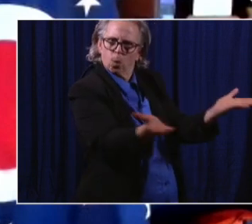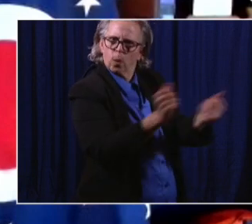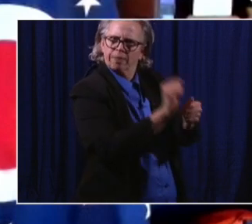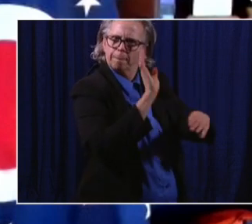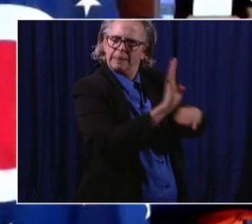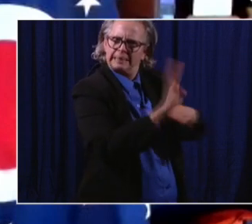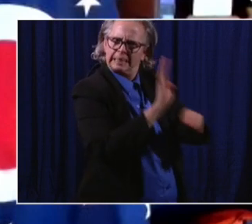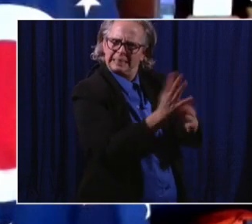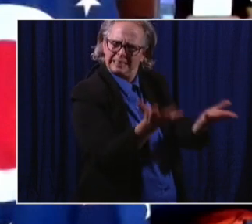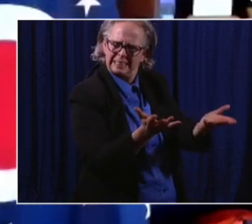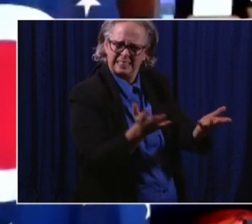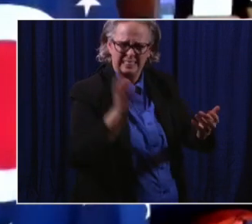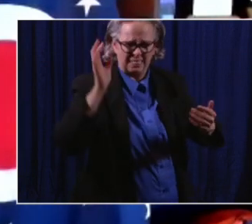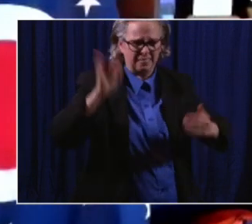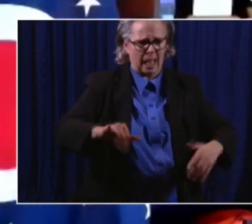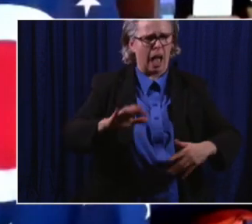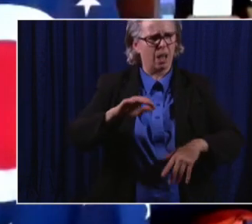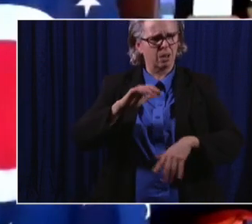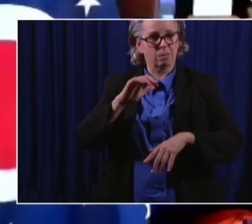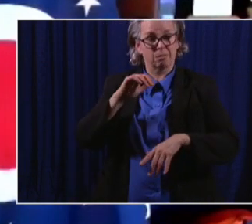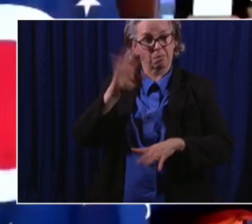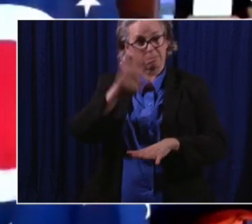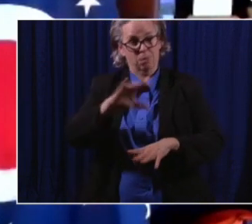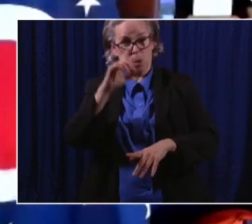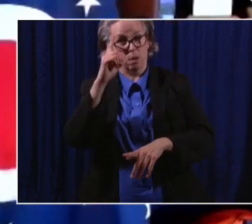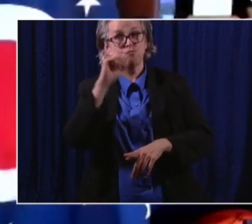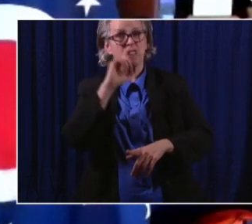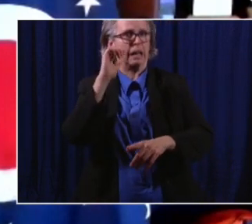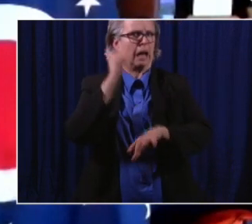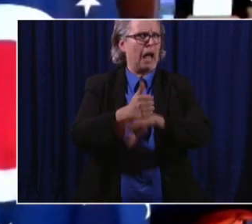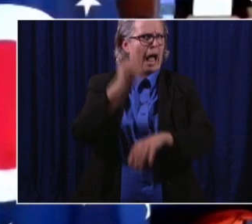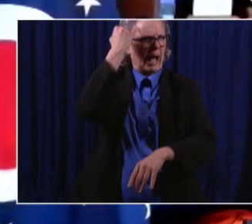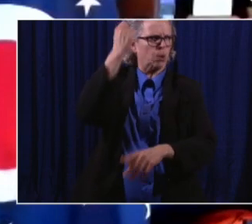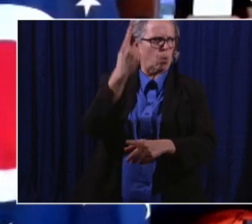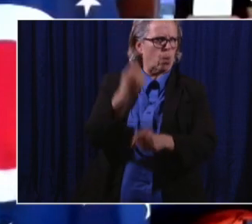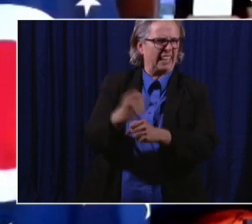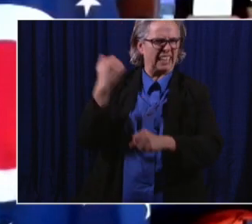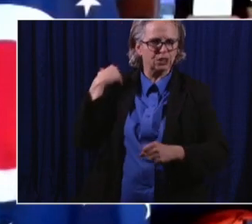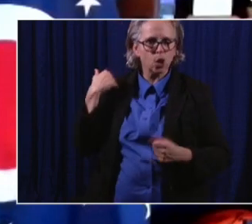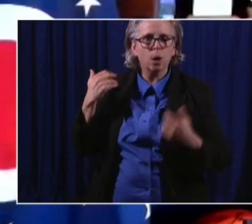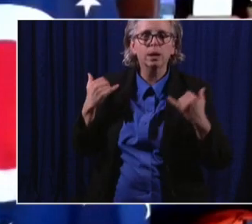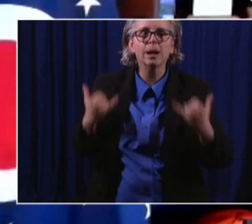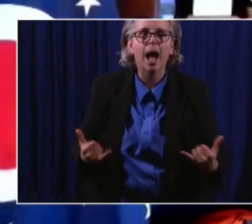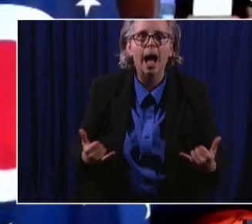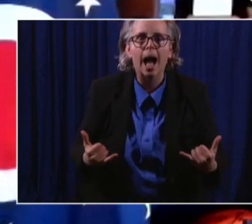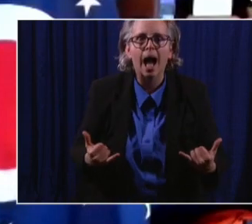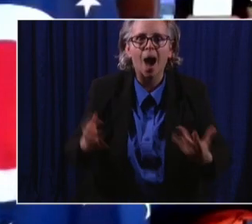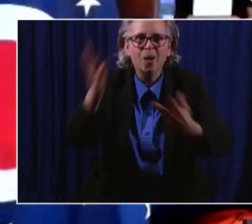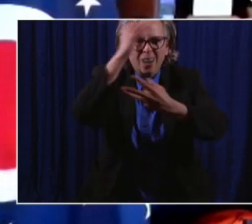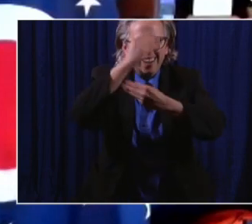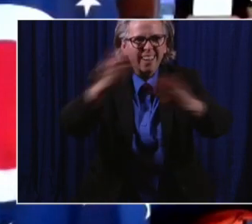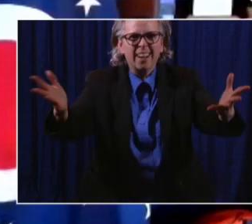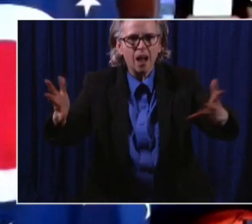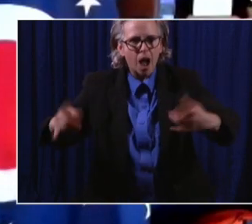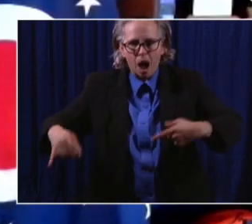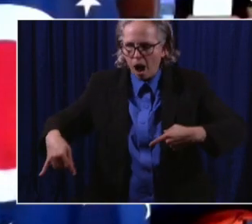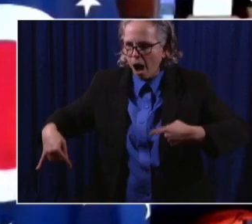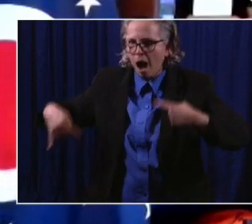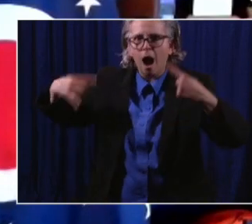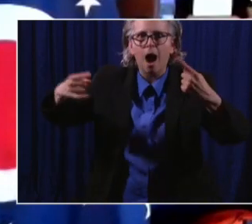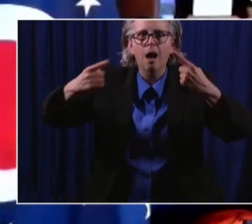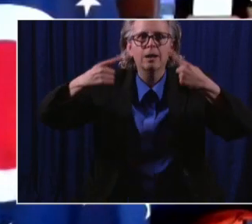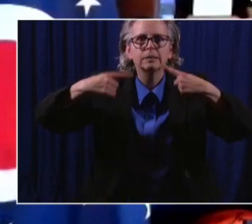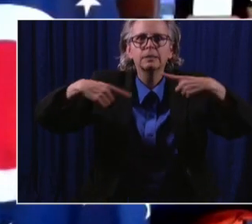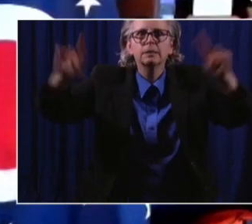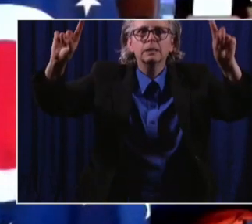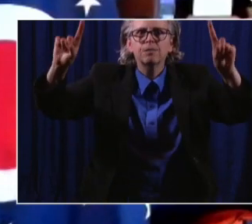stand. I had some great conversations with some of these universities to talk about their successes. Had a wonderful one